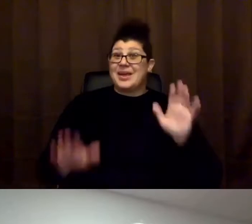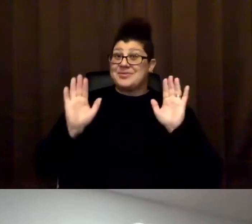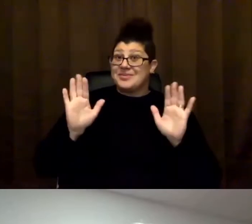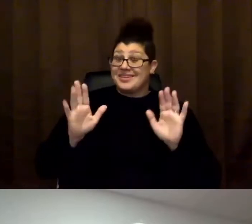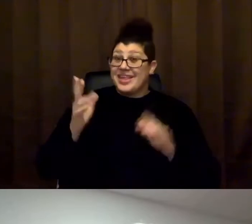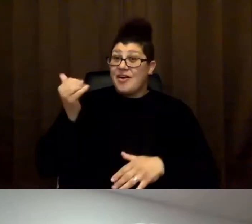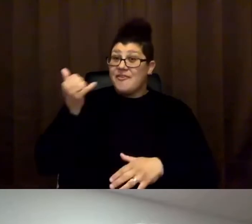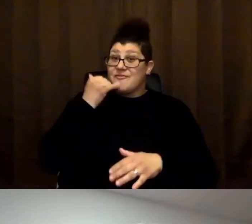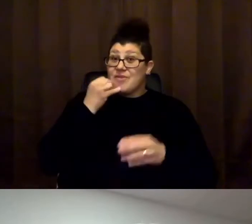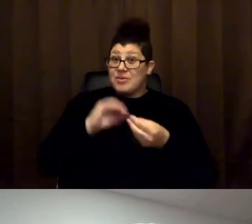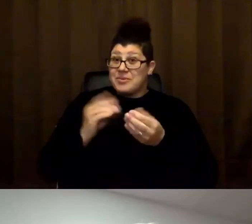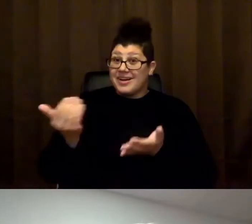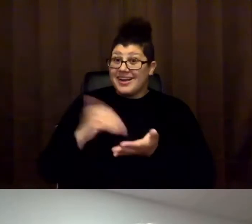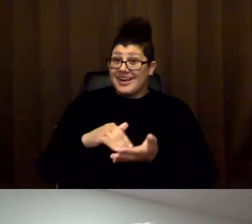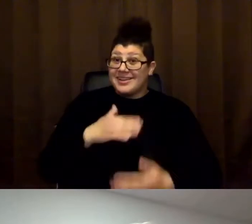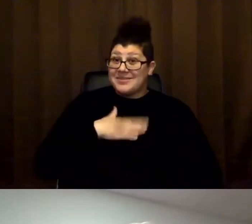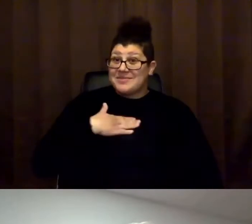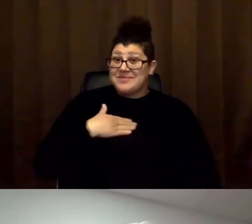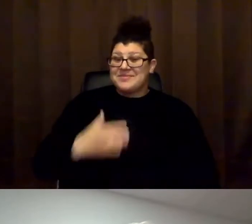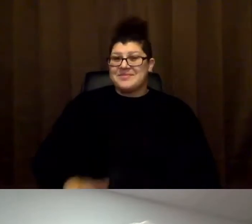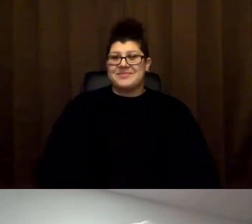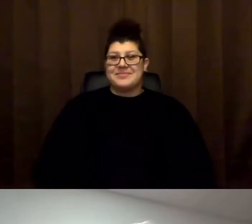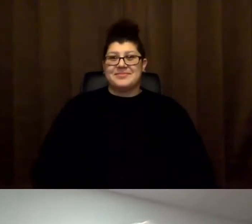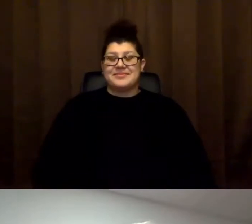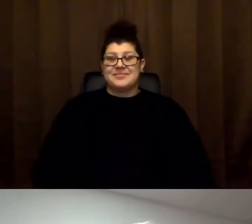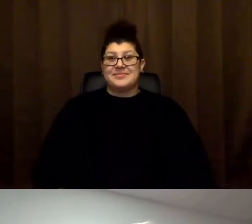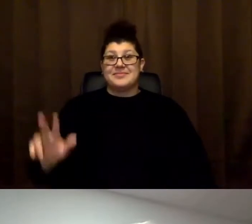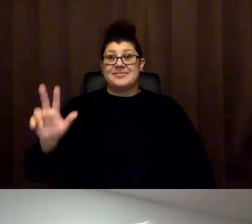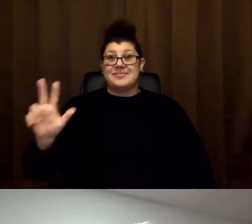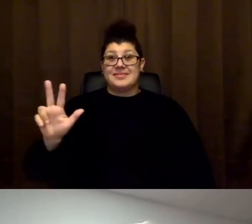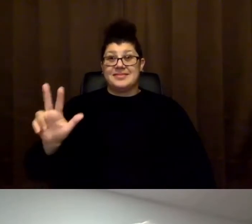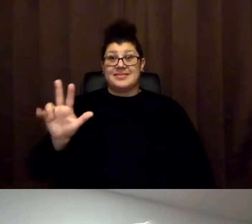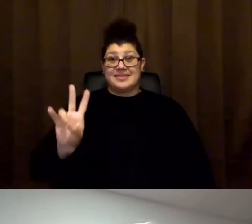one more time for folks to contact? Sure, that number is